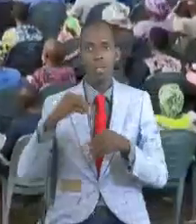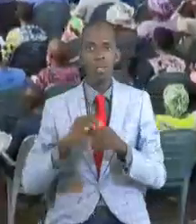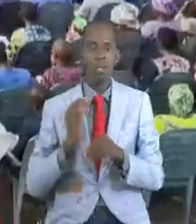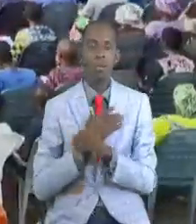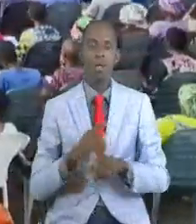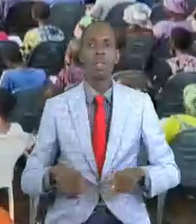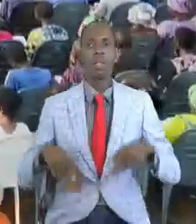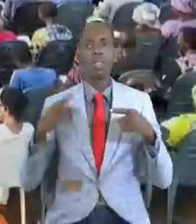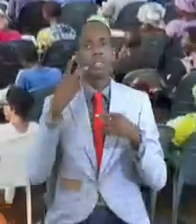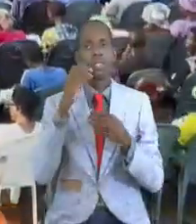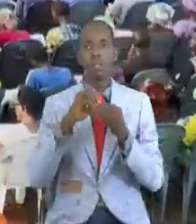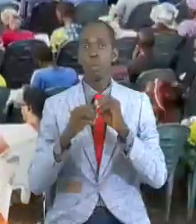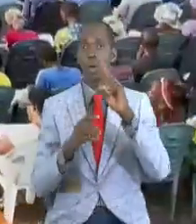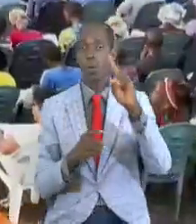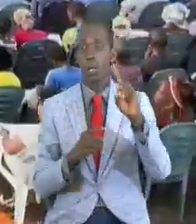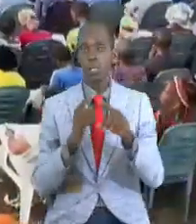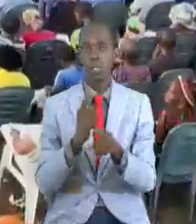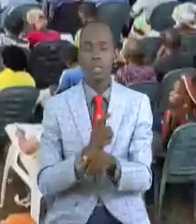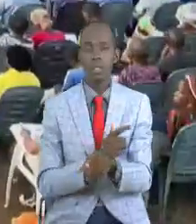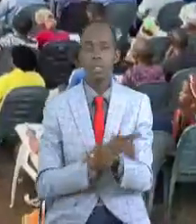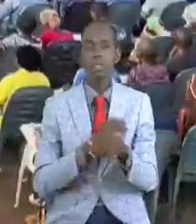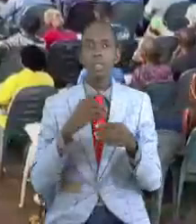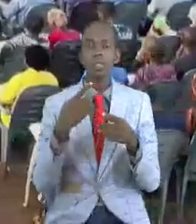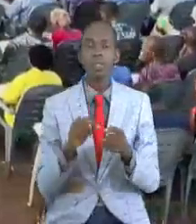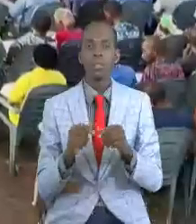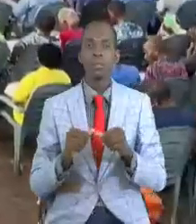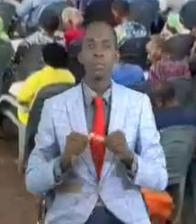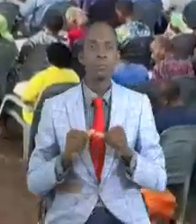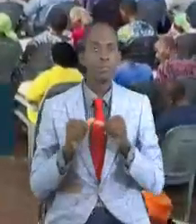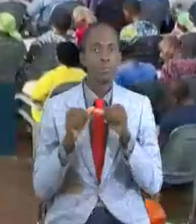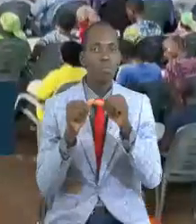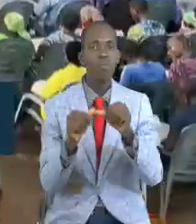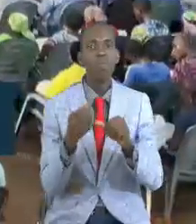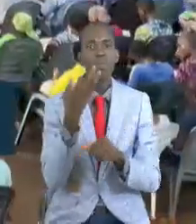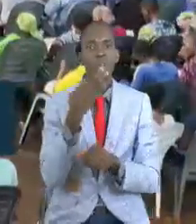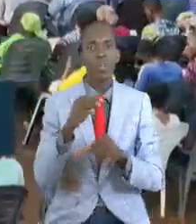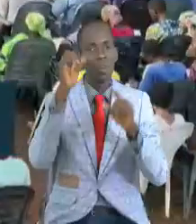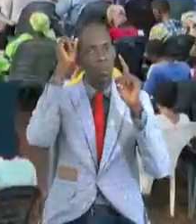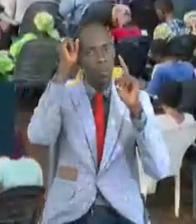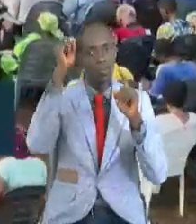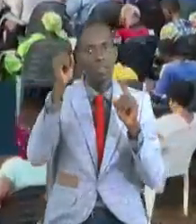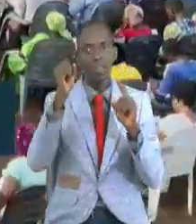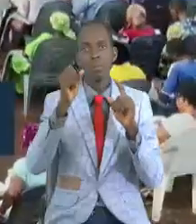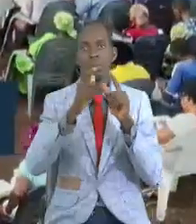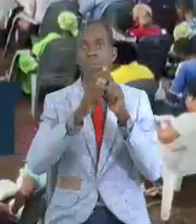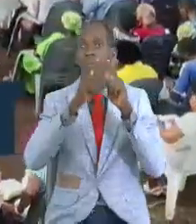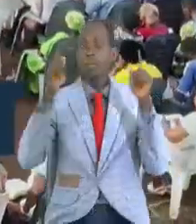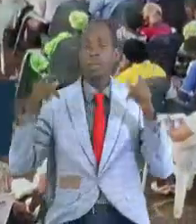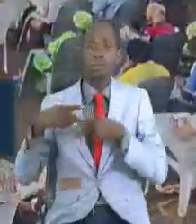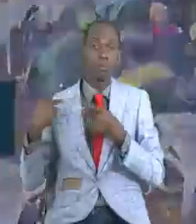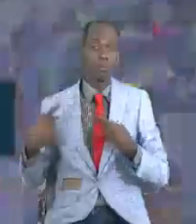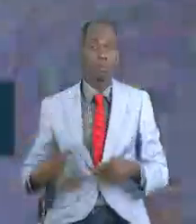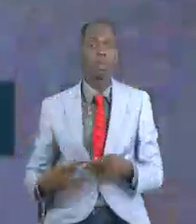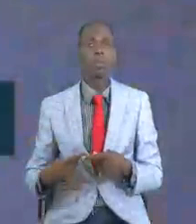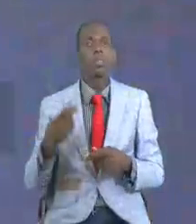one there number one the perpetuity of a surpassing christian we're coming to hebrews